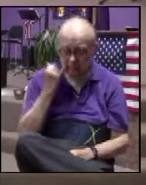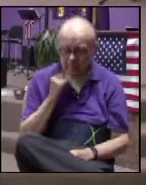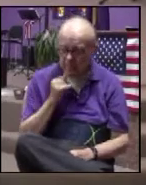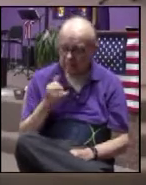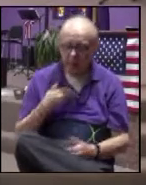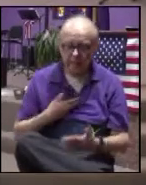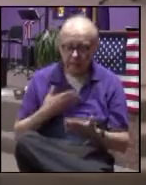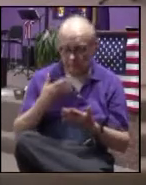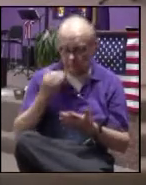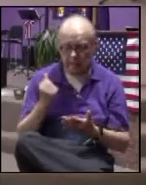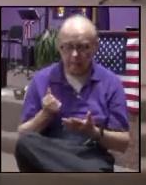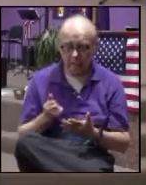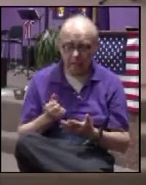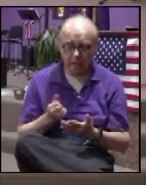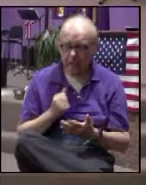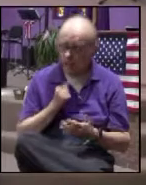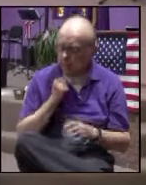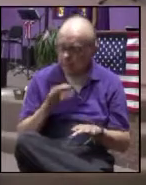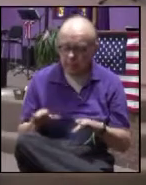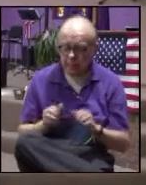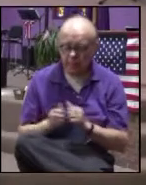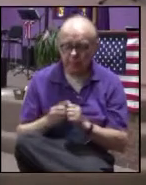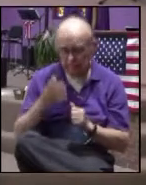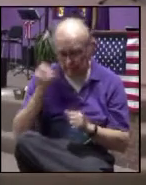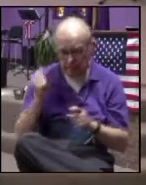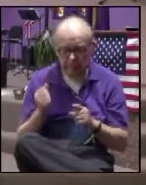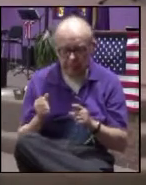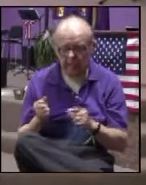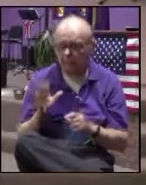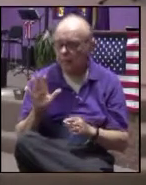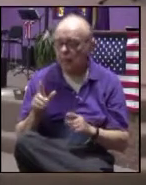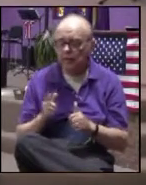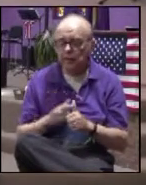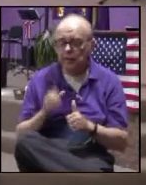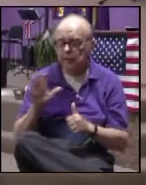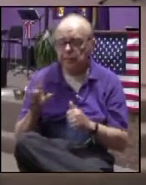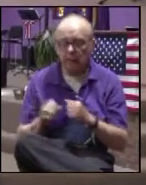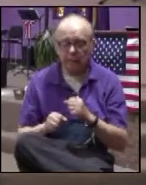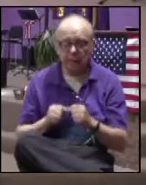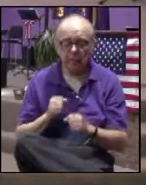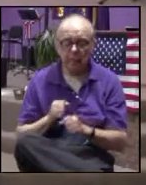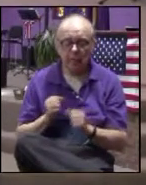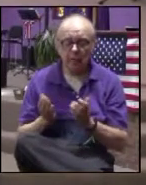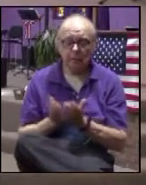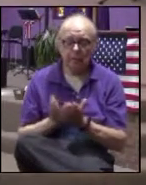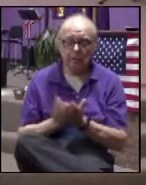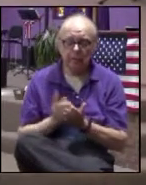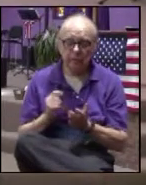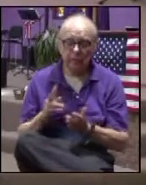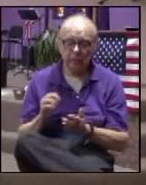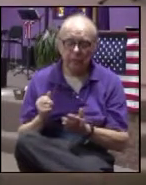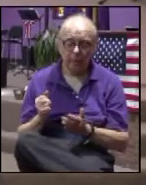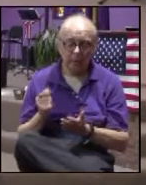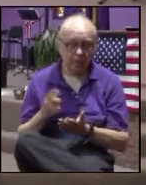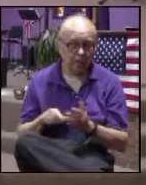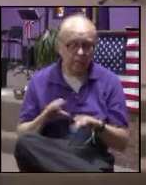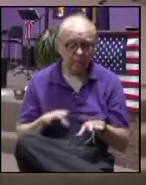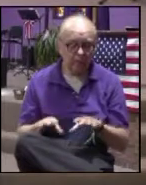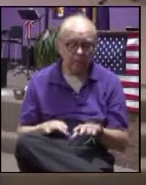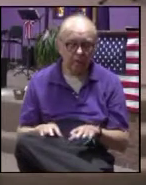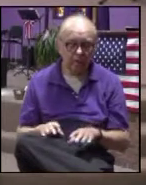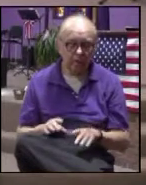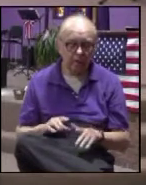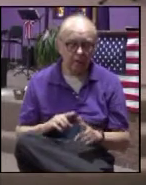good memory and you weren't doing that well with memorizing the first 5 books of the Torah, then what you did was you